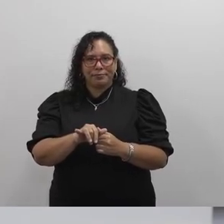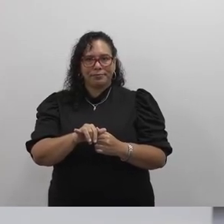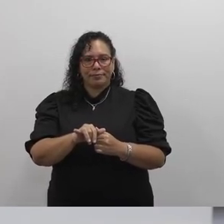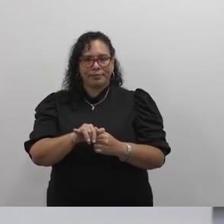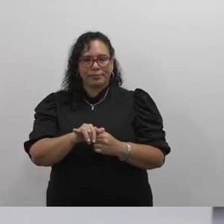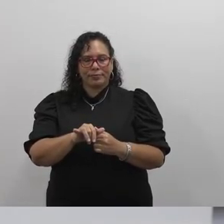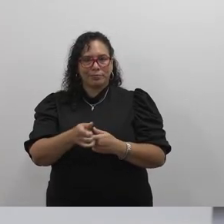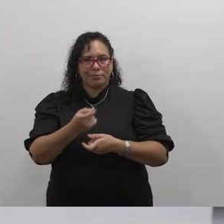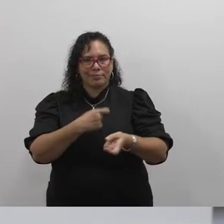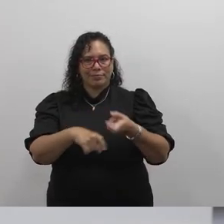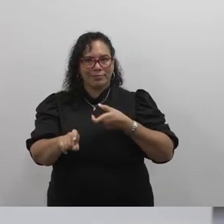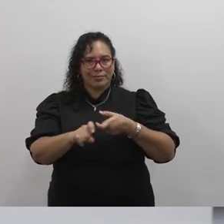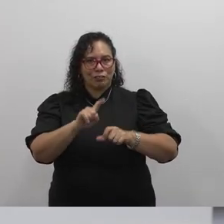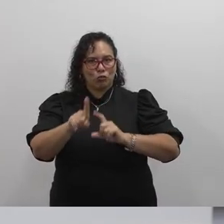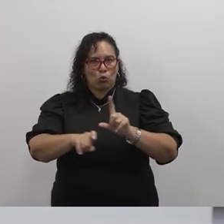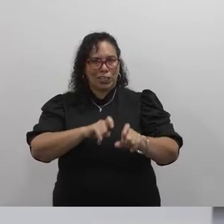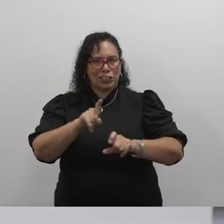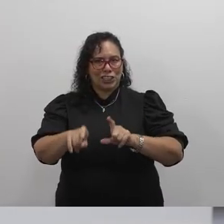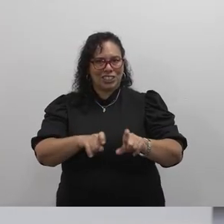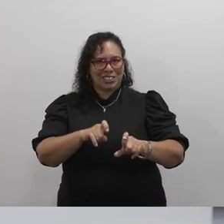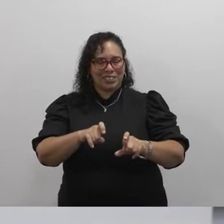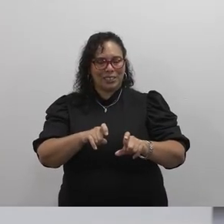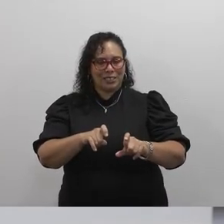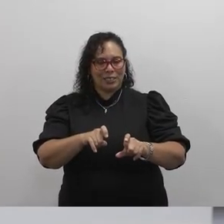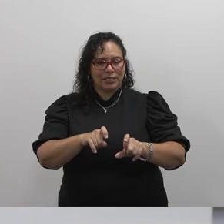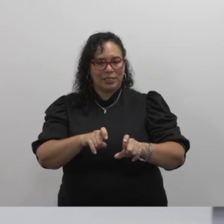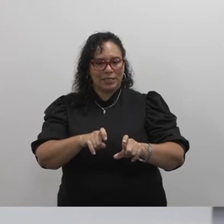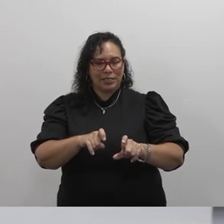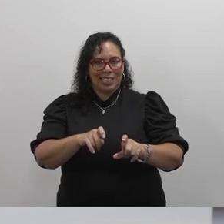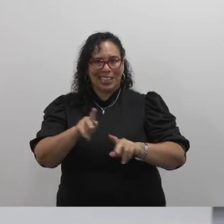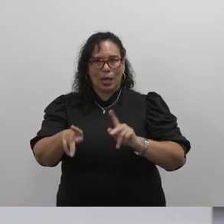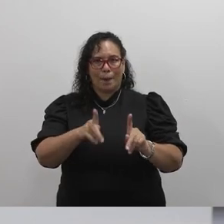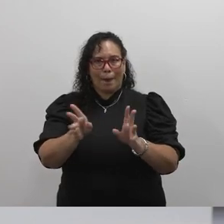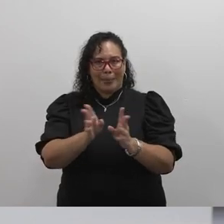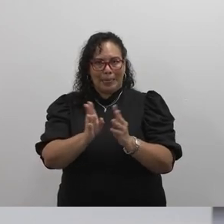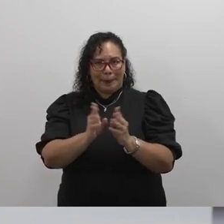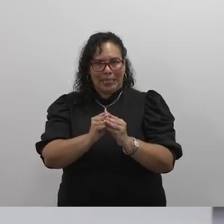taking the place of our questions in the public meeting.